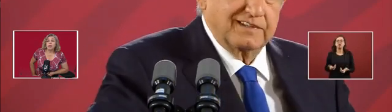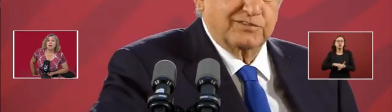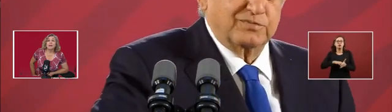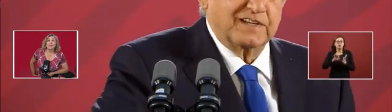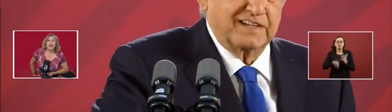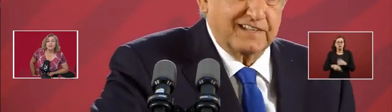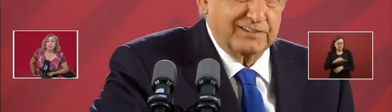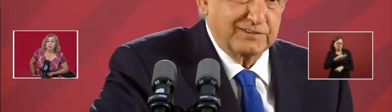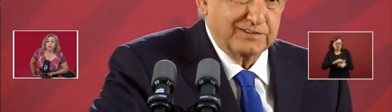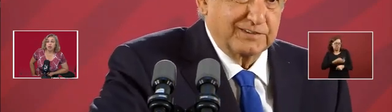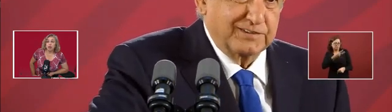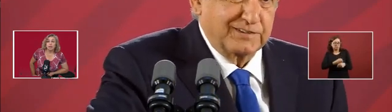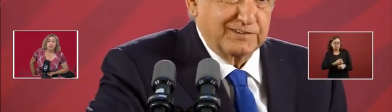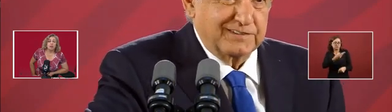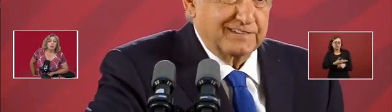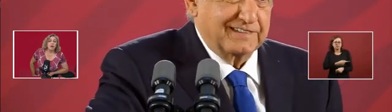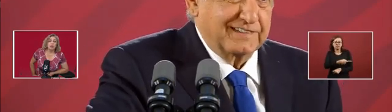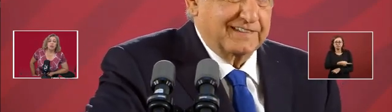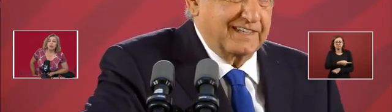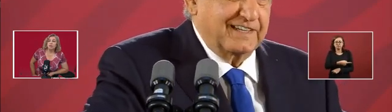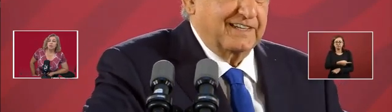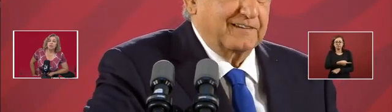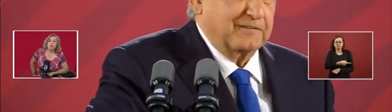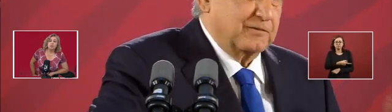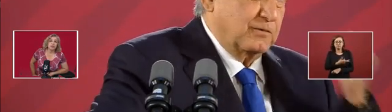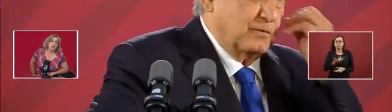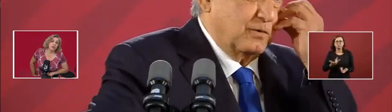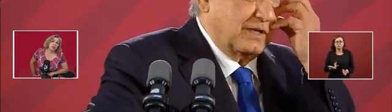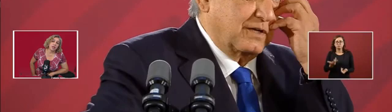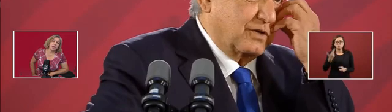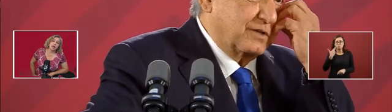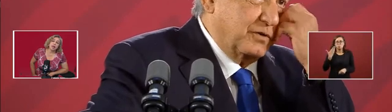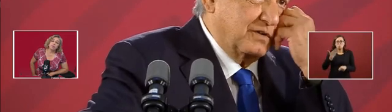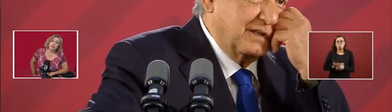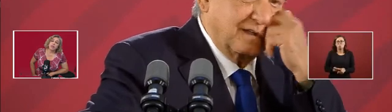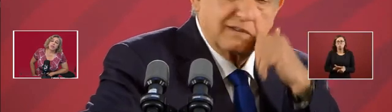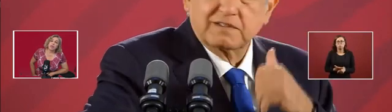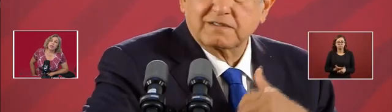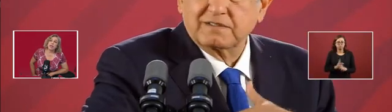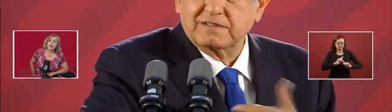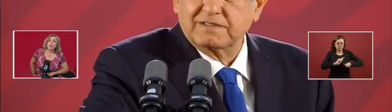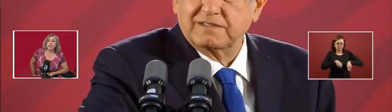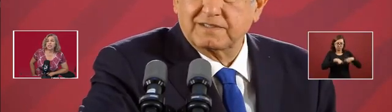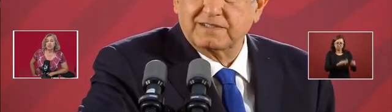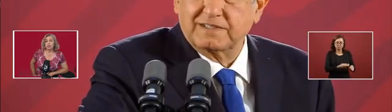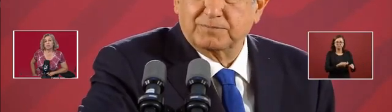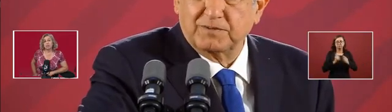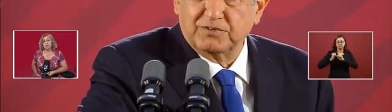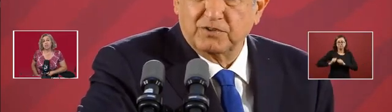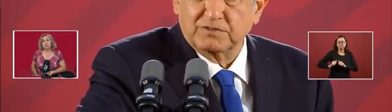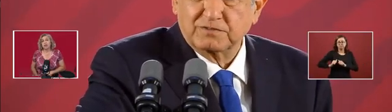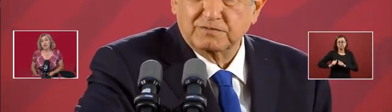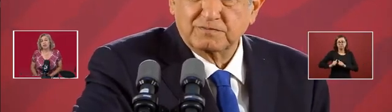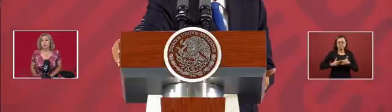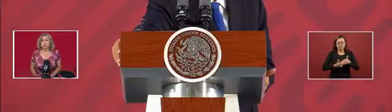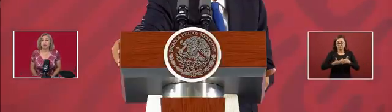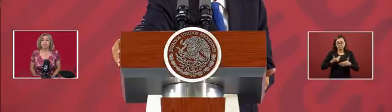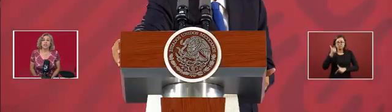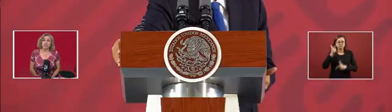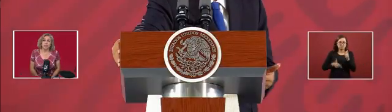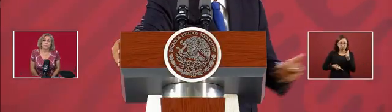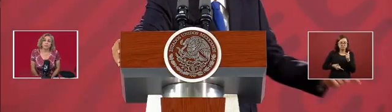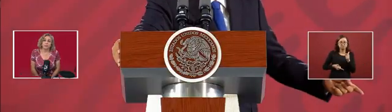funds and then they disappear with your famosas cajas money, de ahorro, and like they have these false, they tell you they're saving your money ofrecer intereses